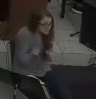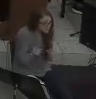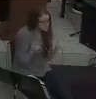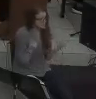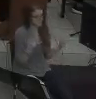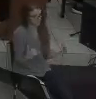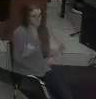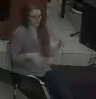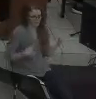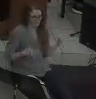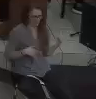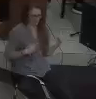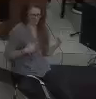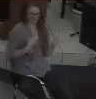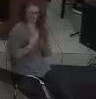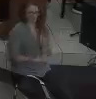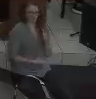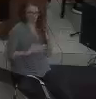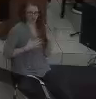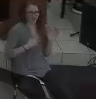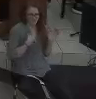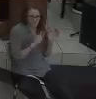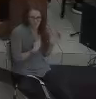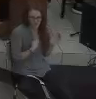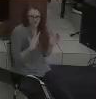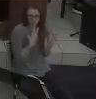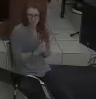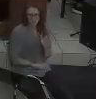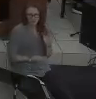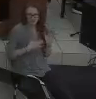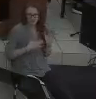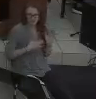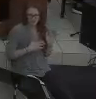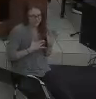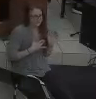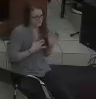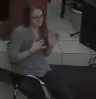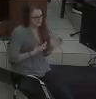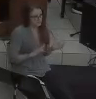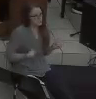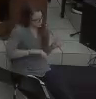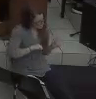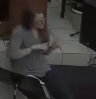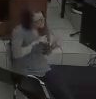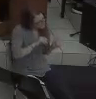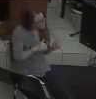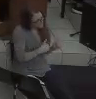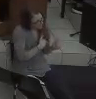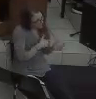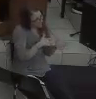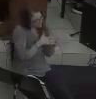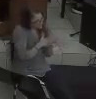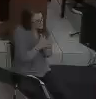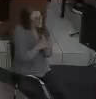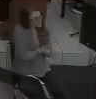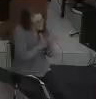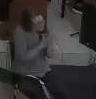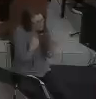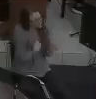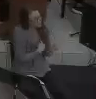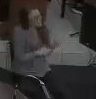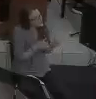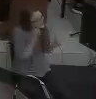feel like they have lost their voice. We do have Jesus who invites us to listen to the